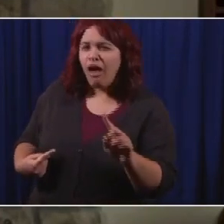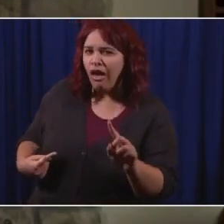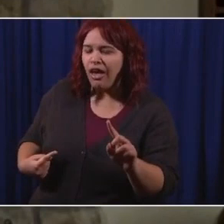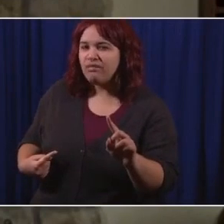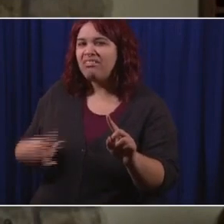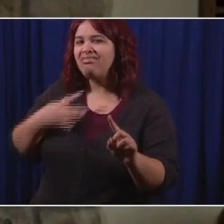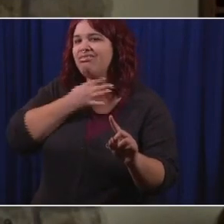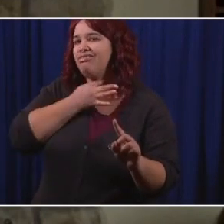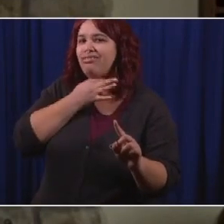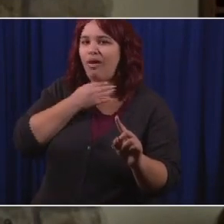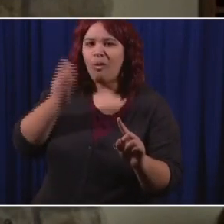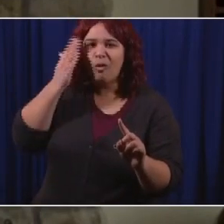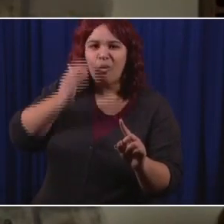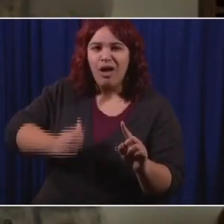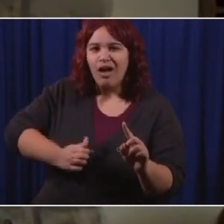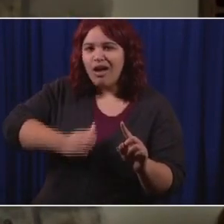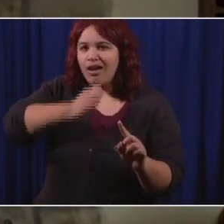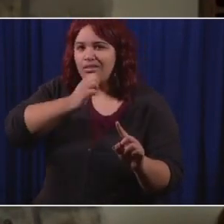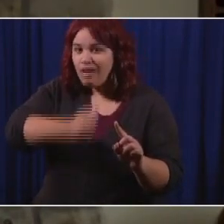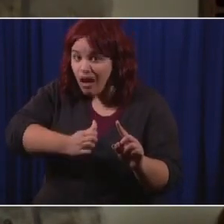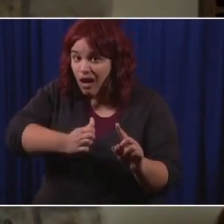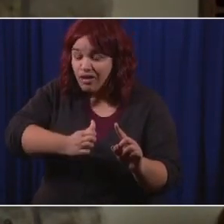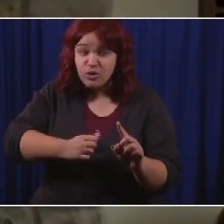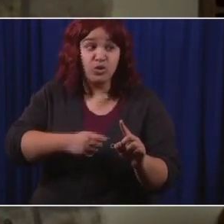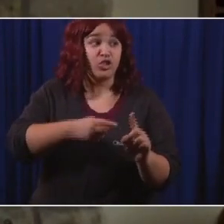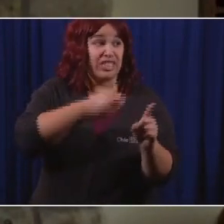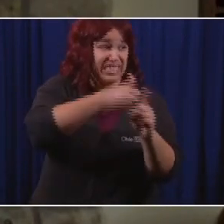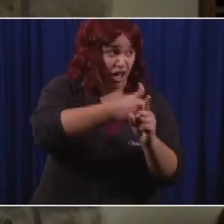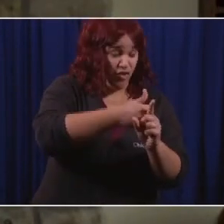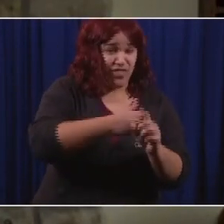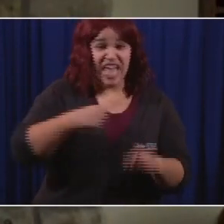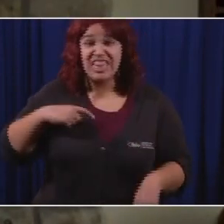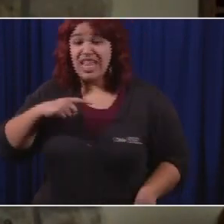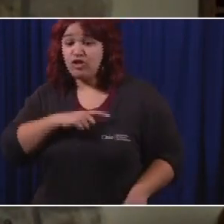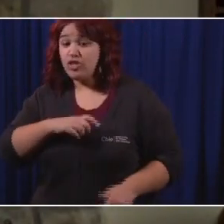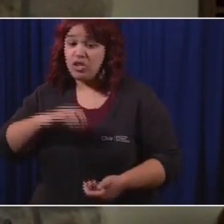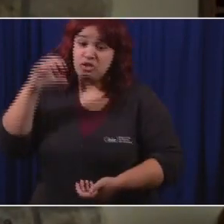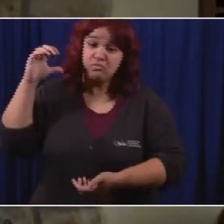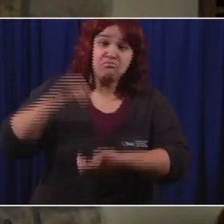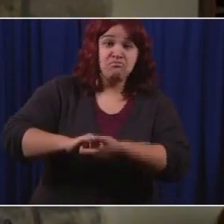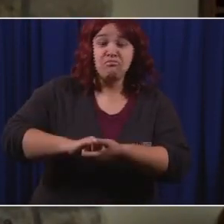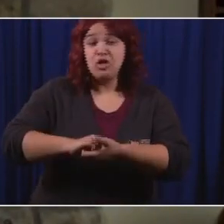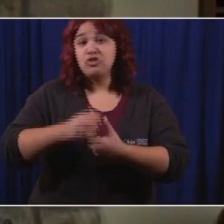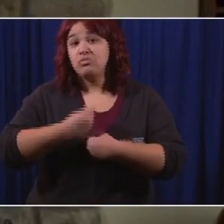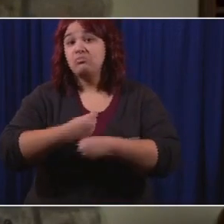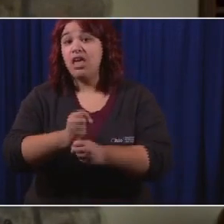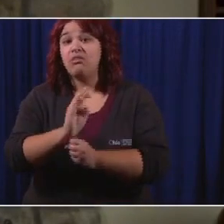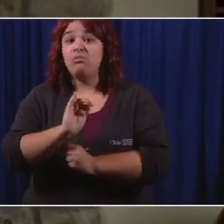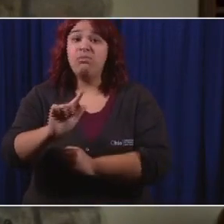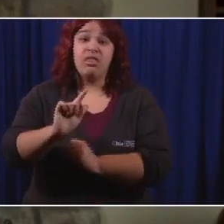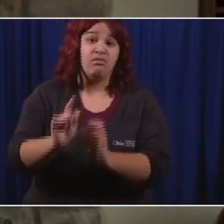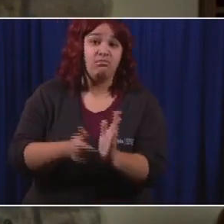to mandate mask enforcement in public? Who lacks the will to get that done, you or the legislature?